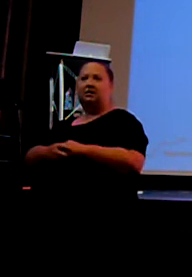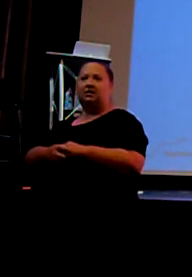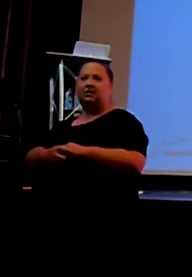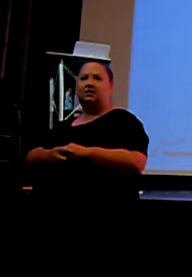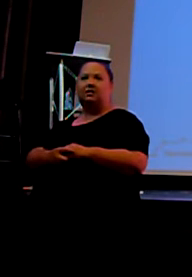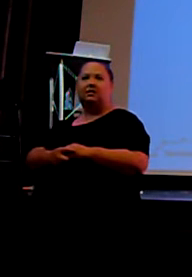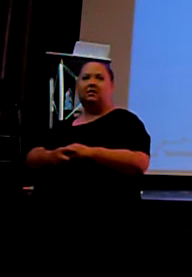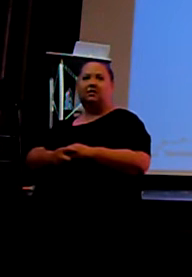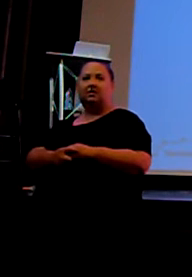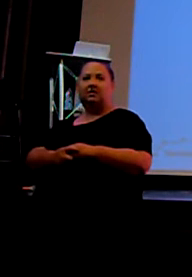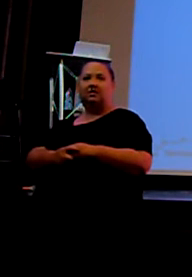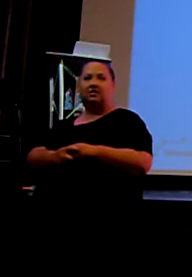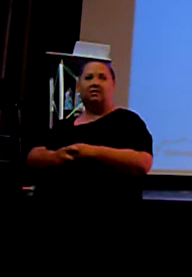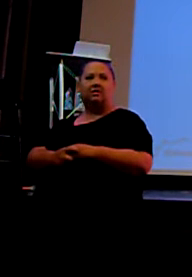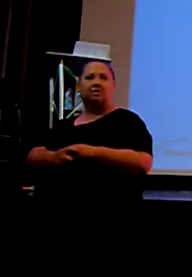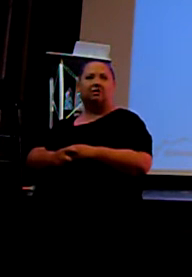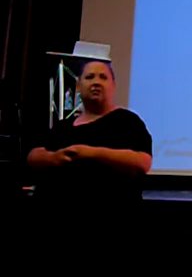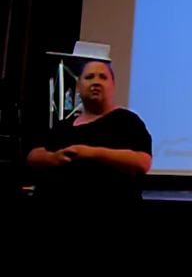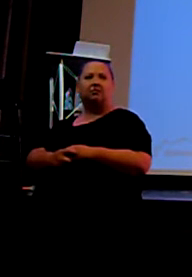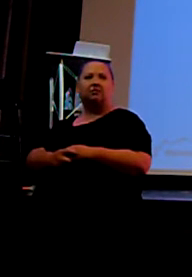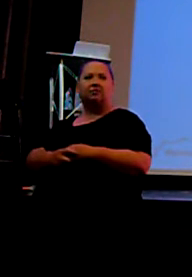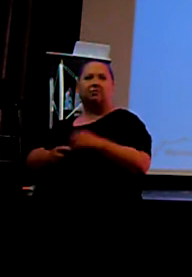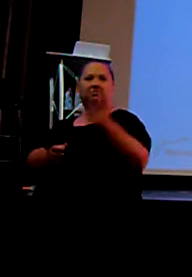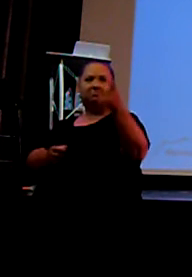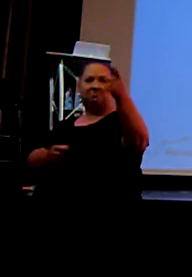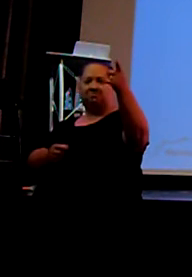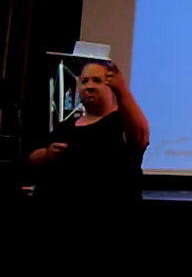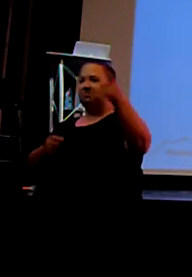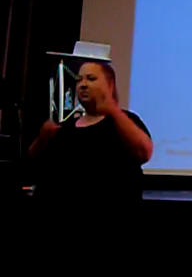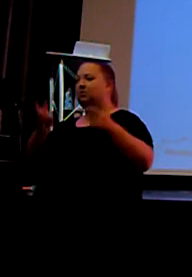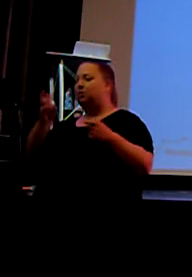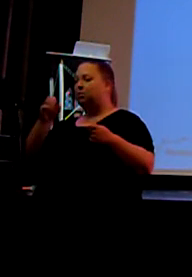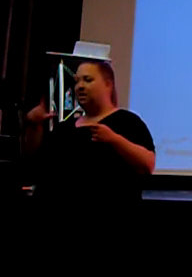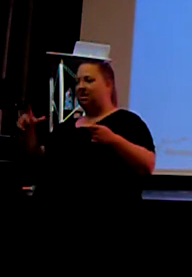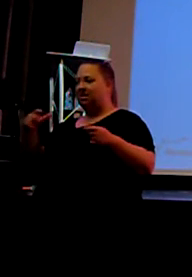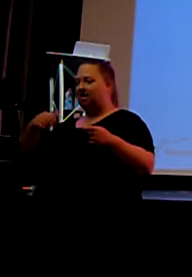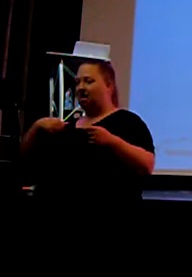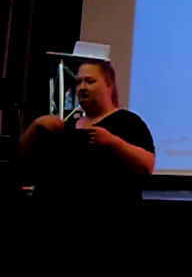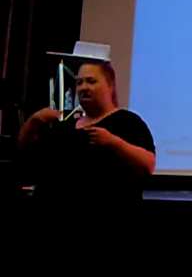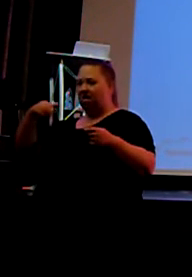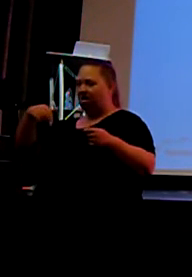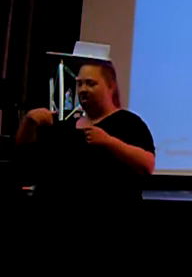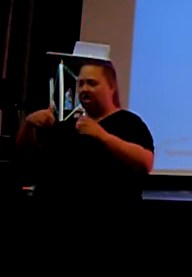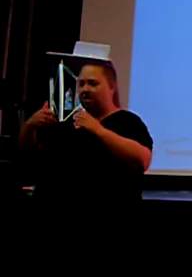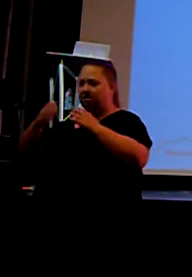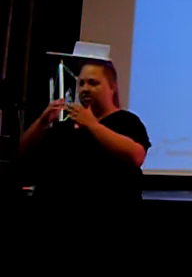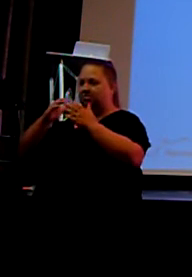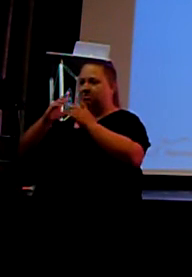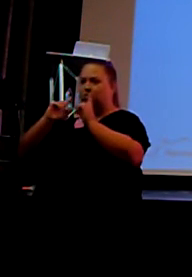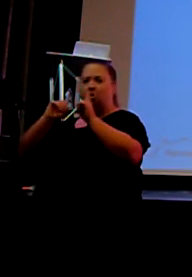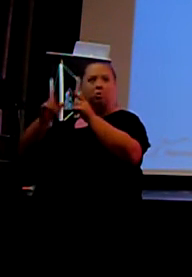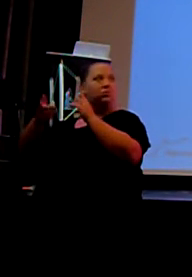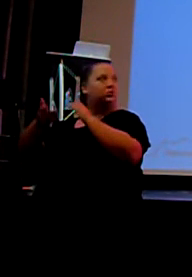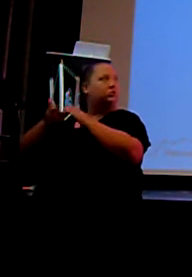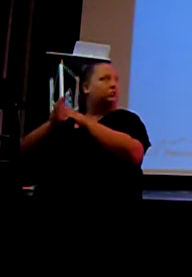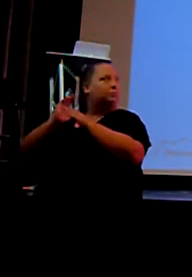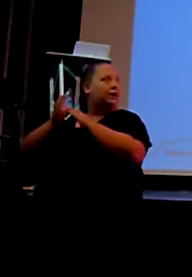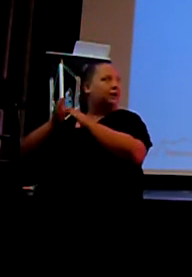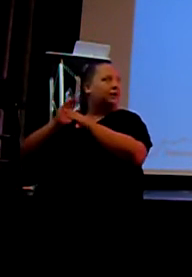Well, I haven't been to Jamaica